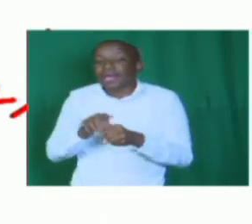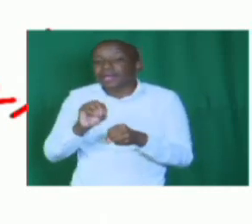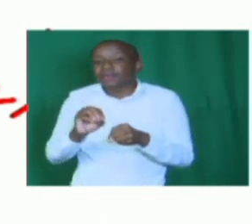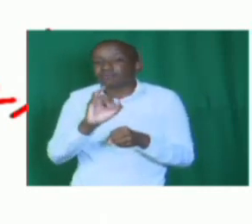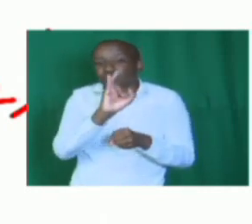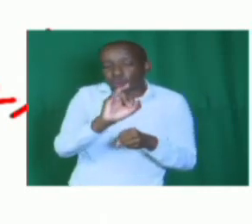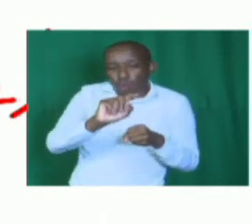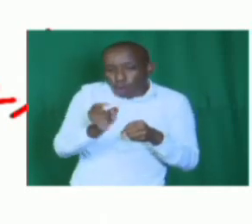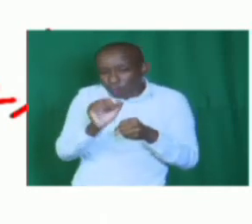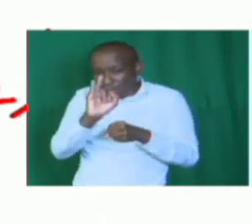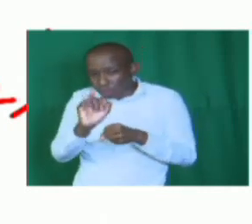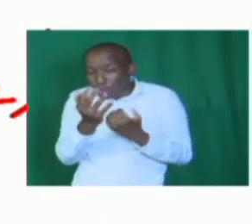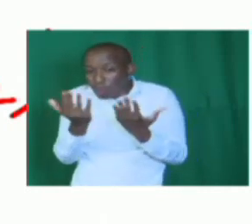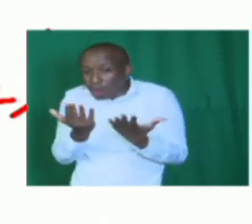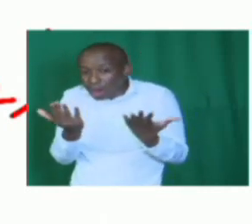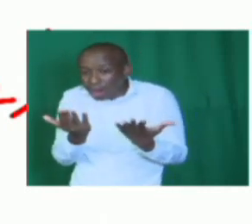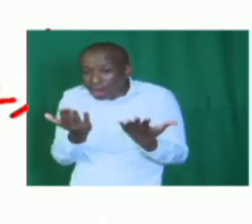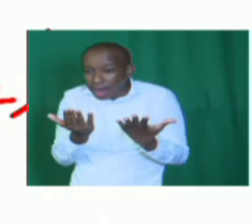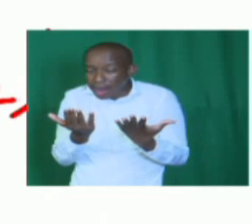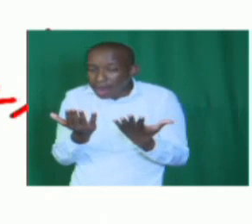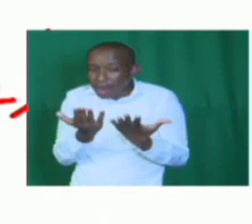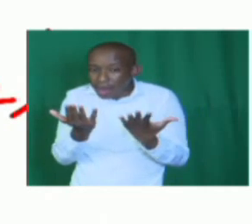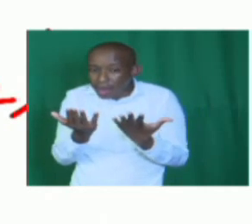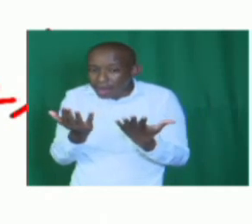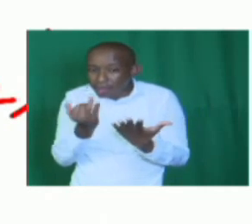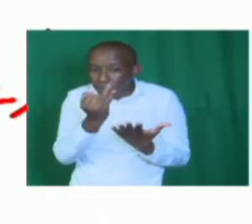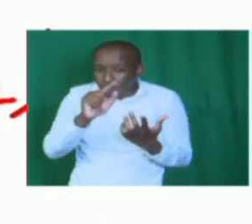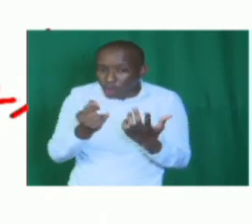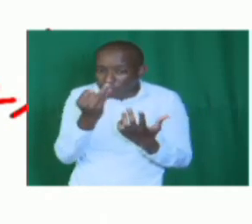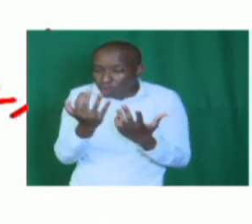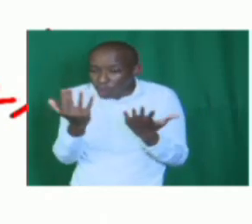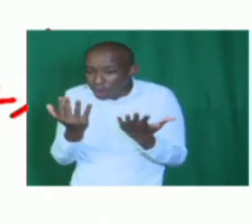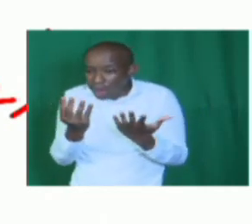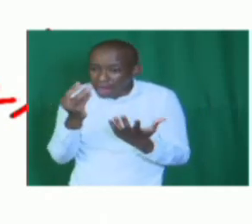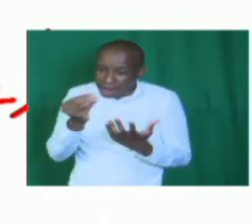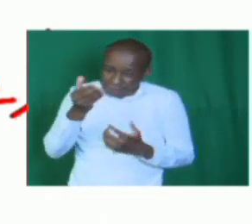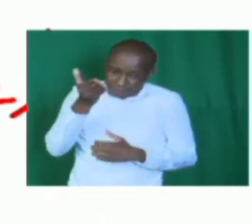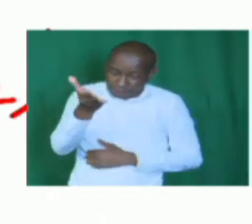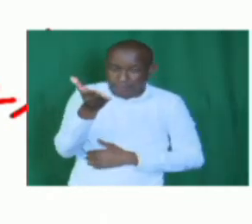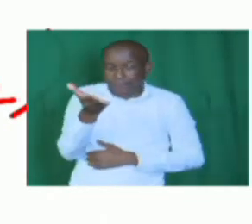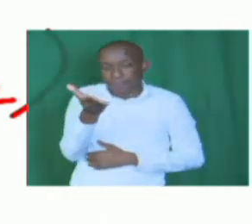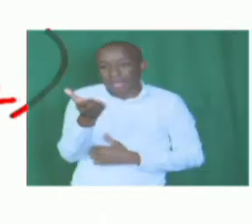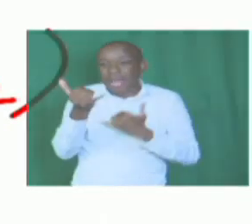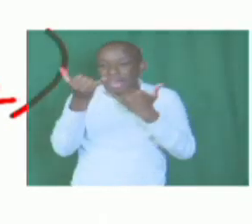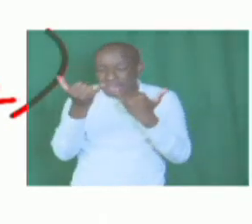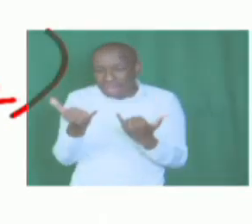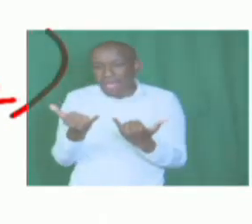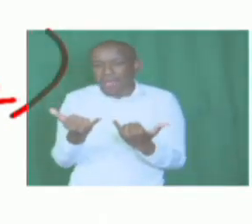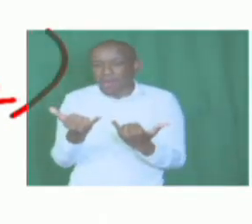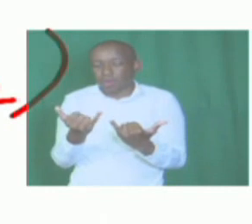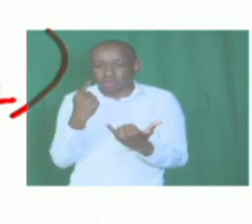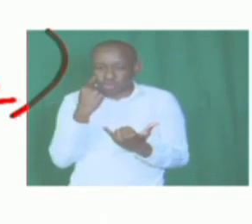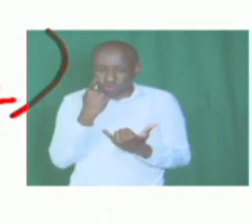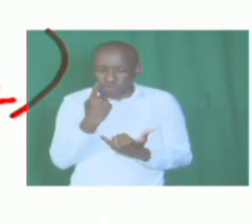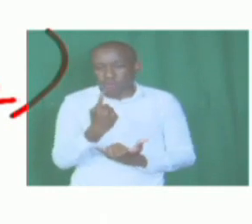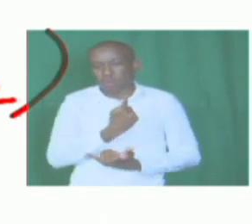2, 2, which is there. So it looks like by some magic